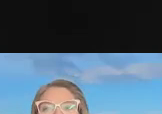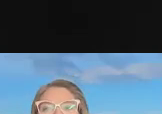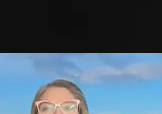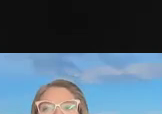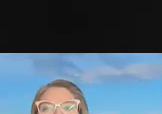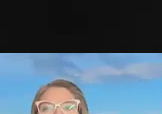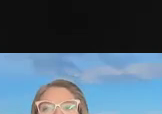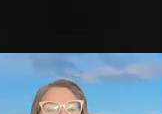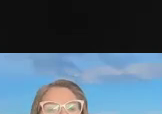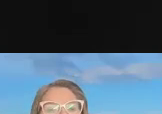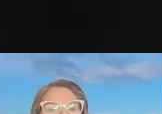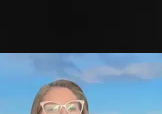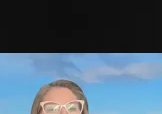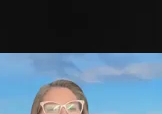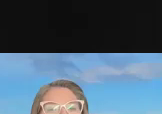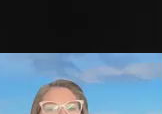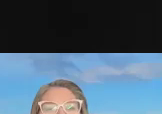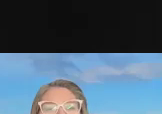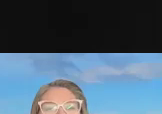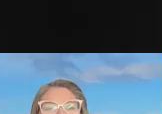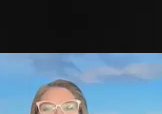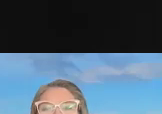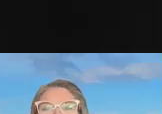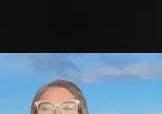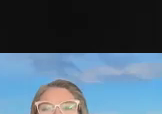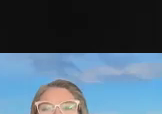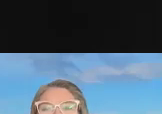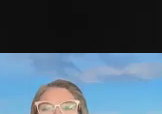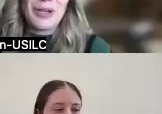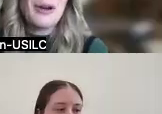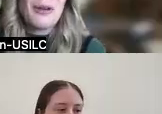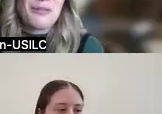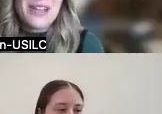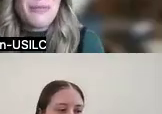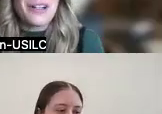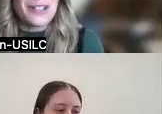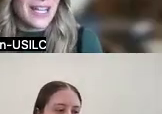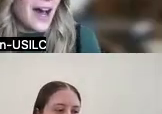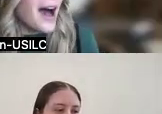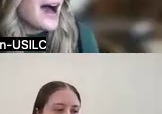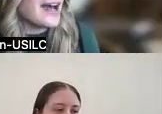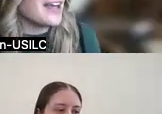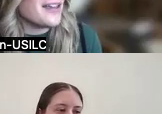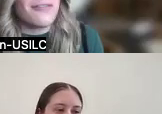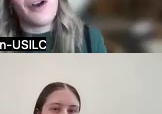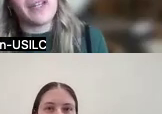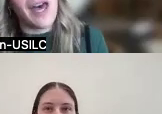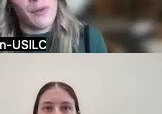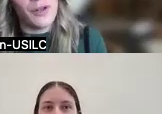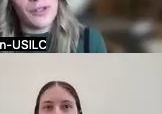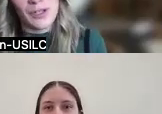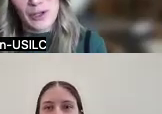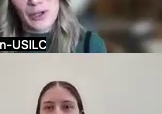Okay, next one, please. Okay, so here are 3 words that I